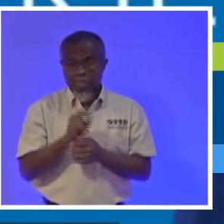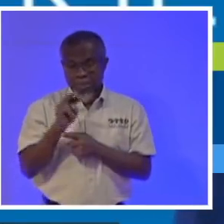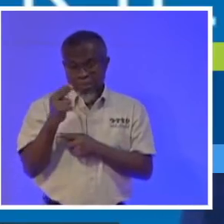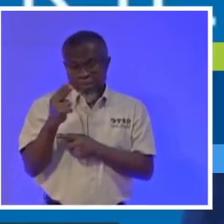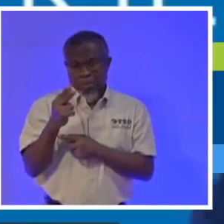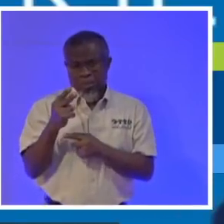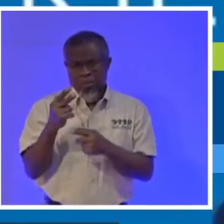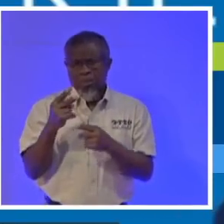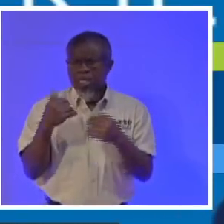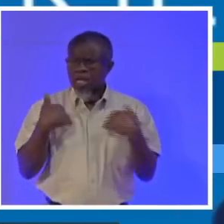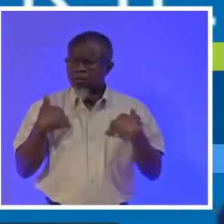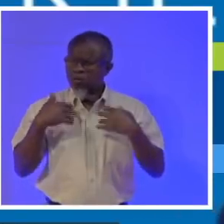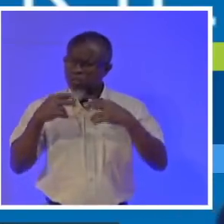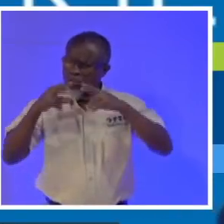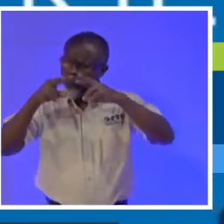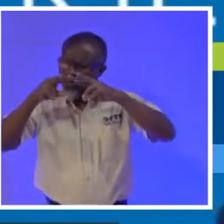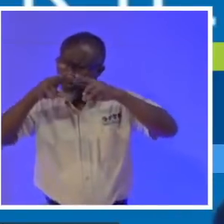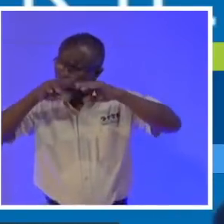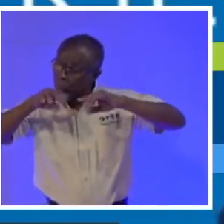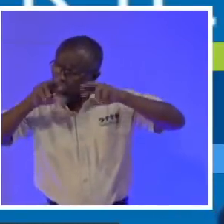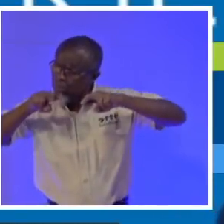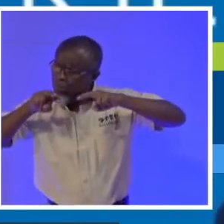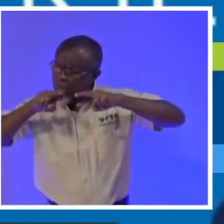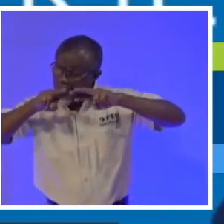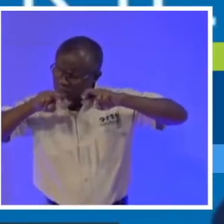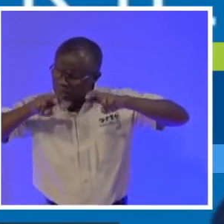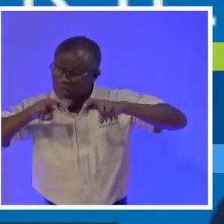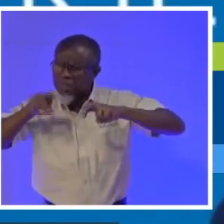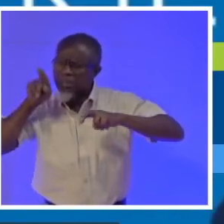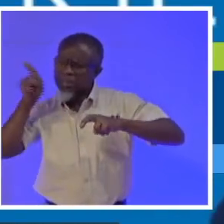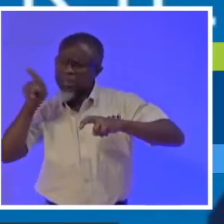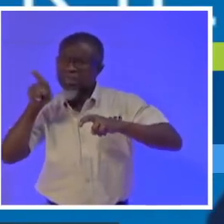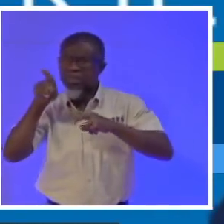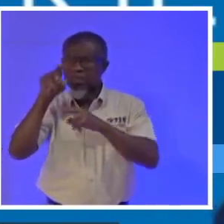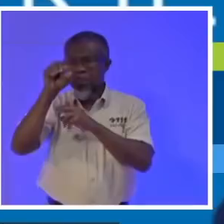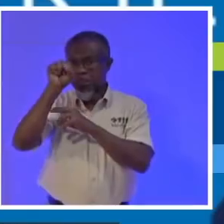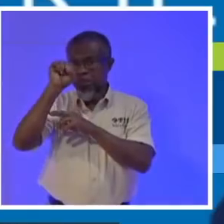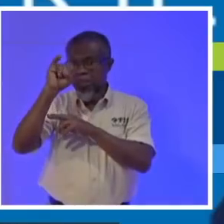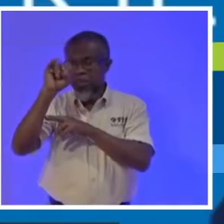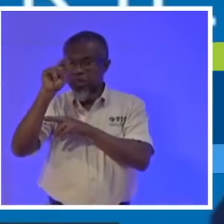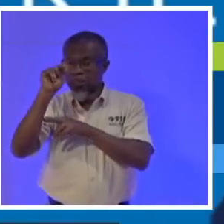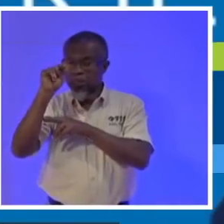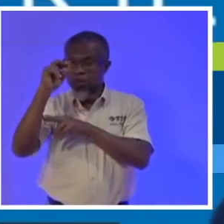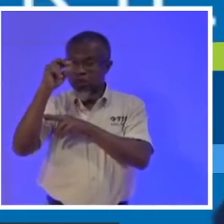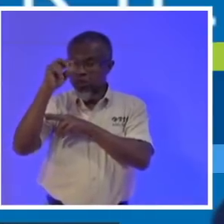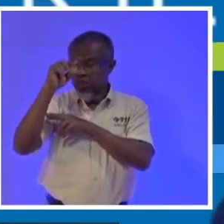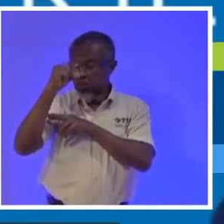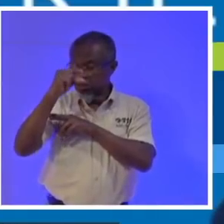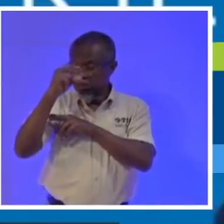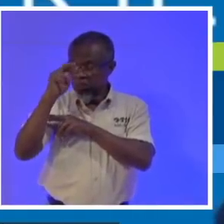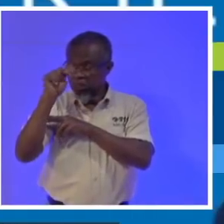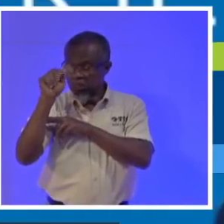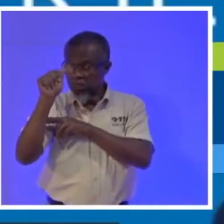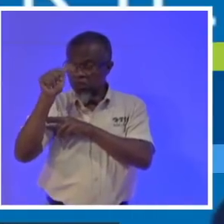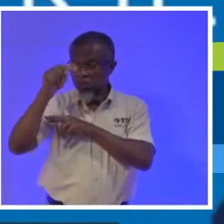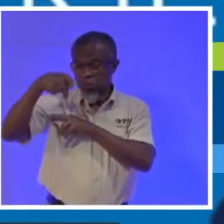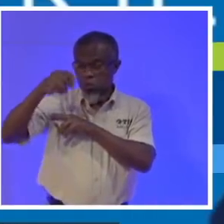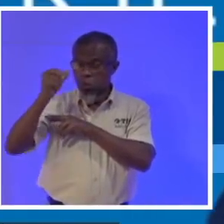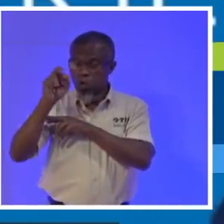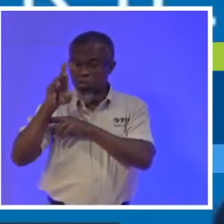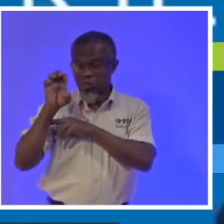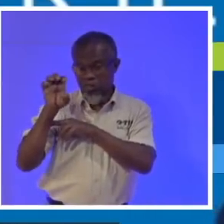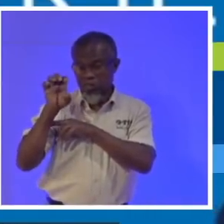the people who had passed away due to COVID-19 and the type of vaccines that they